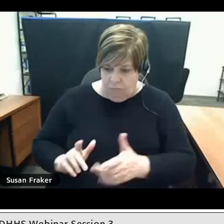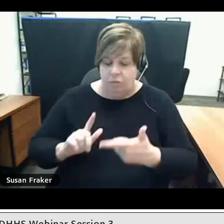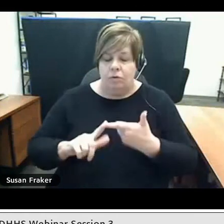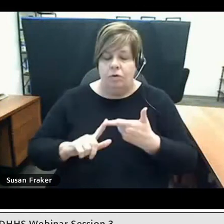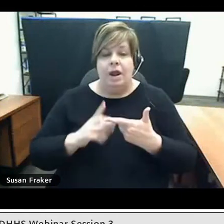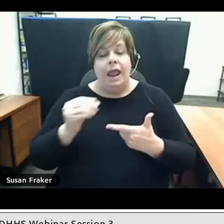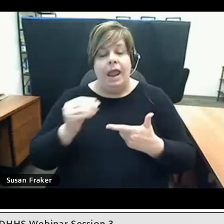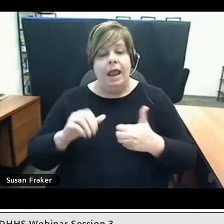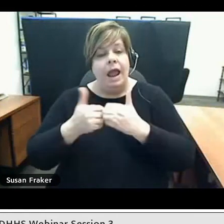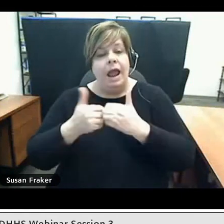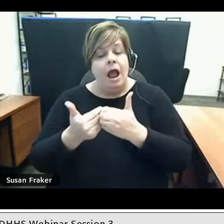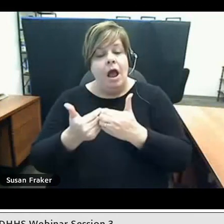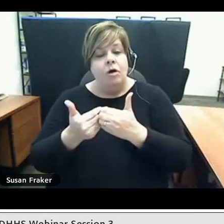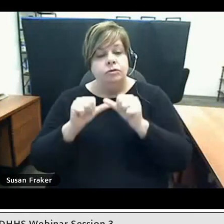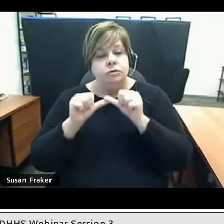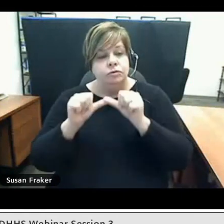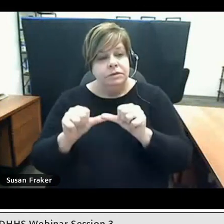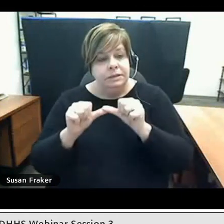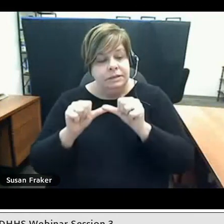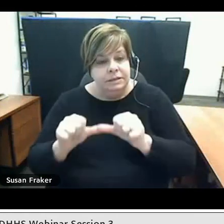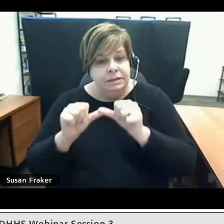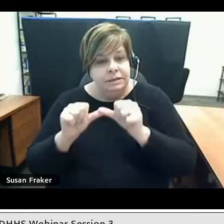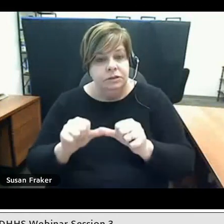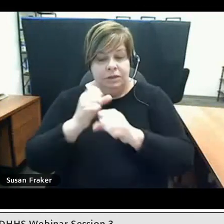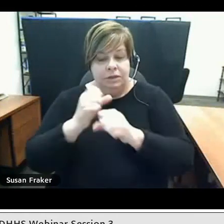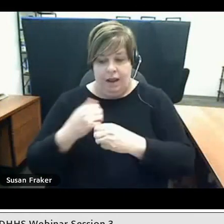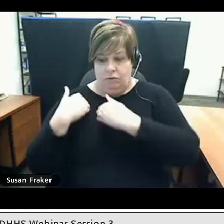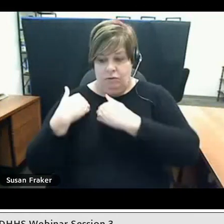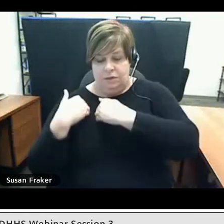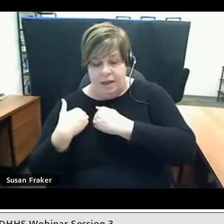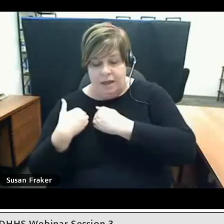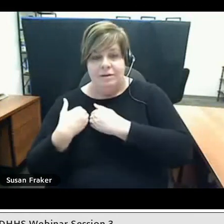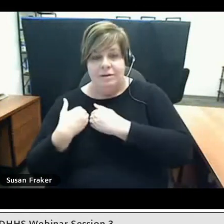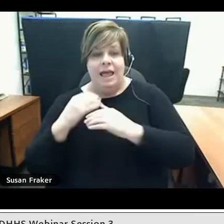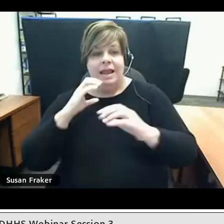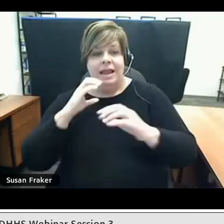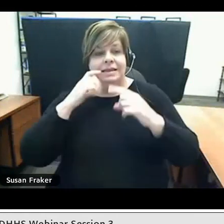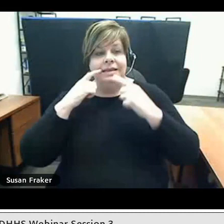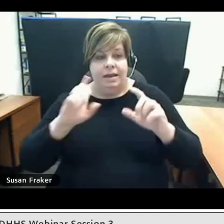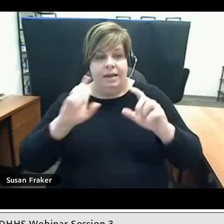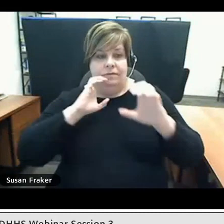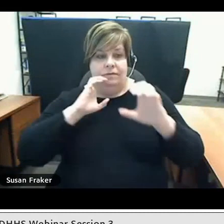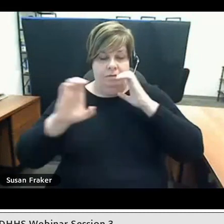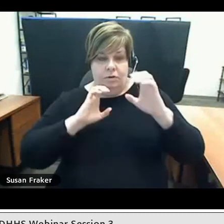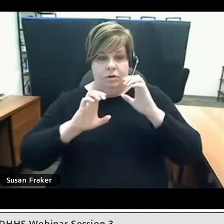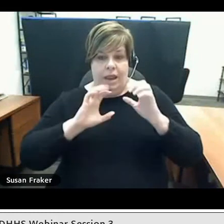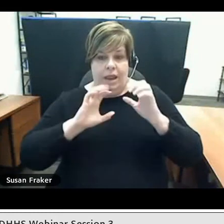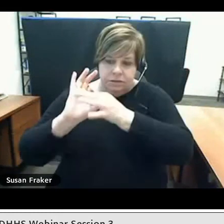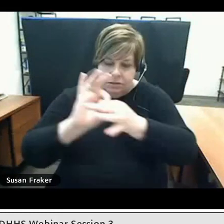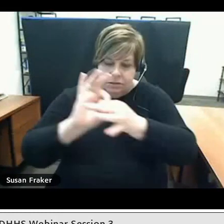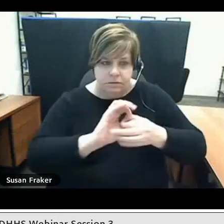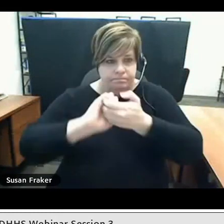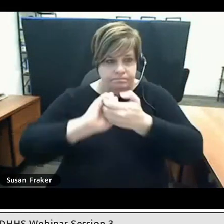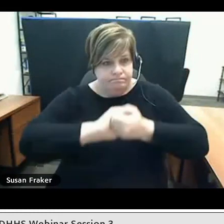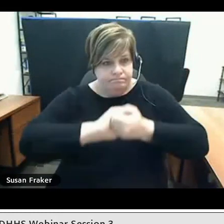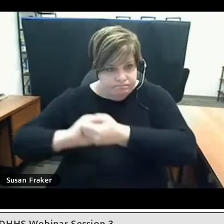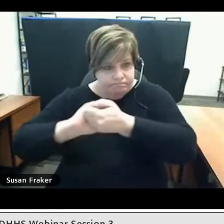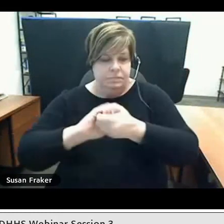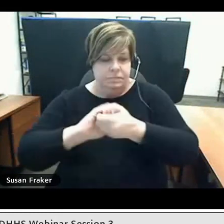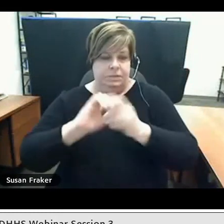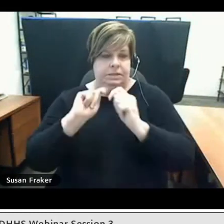how to continue to hold the responsibility that effective communication belongs to everyone. Interpreters are